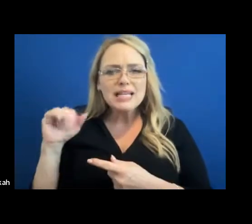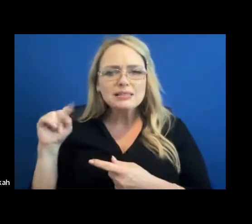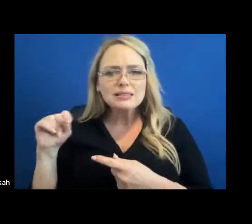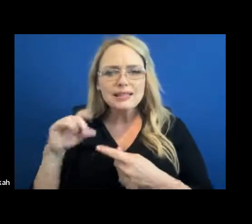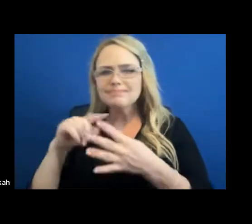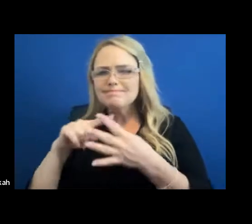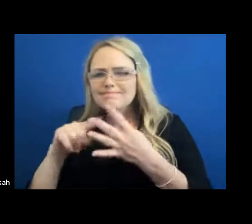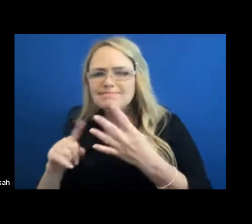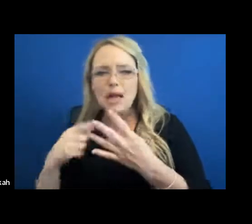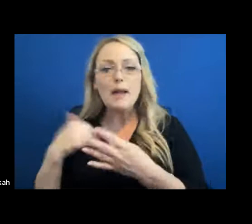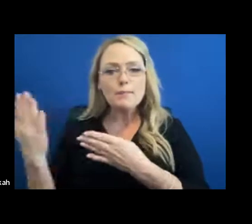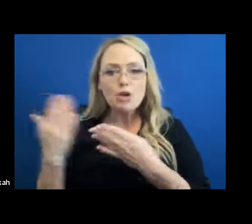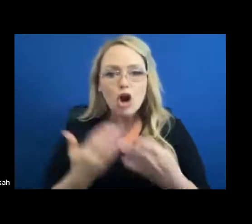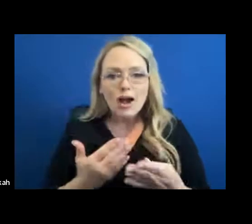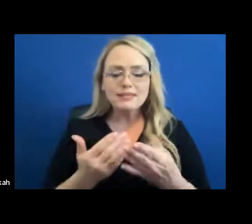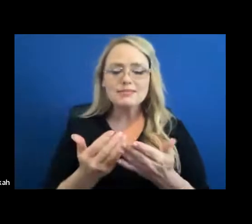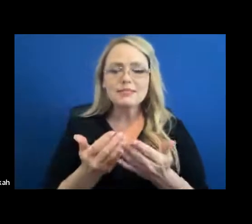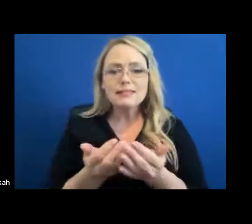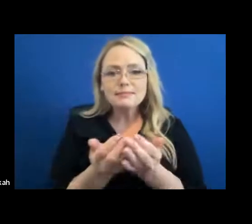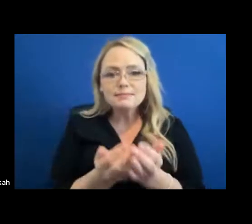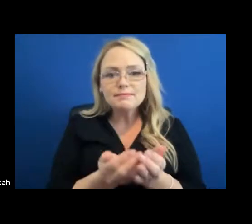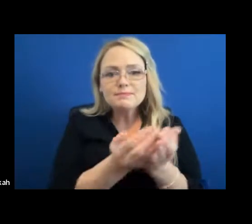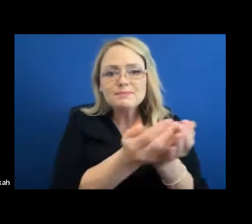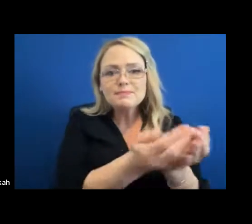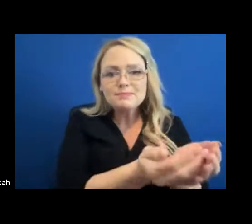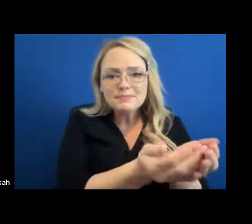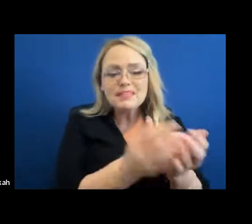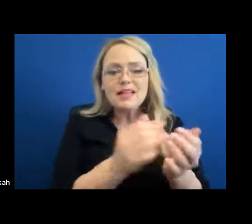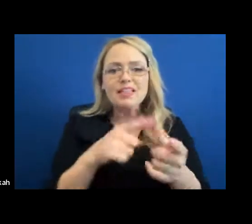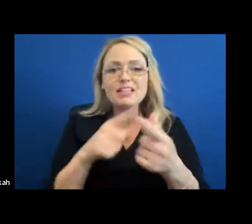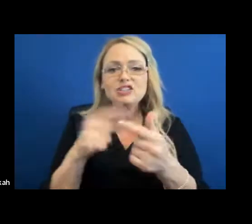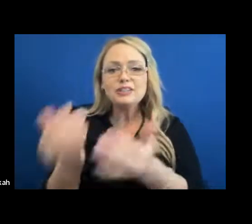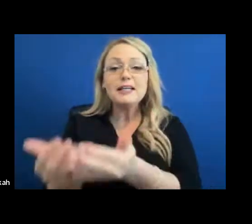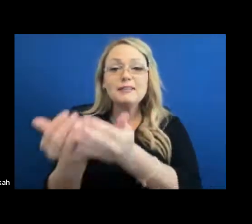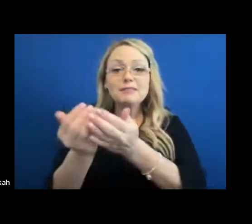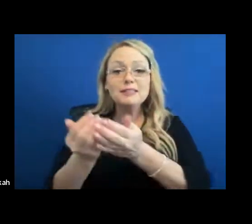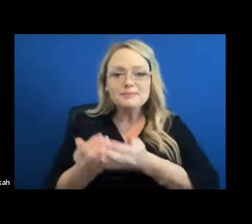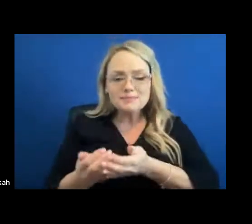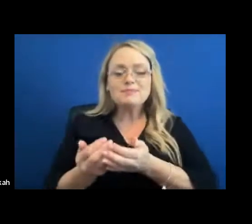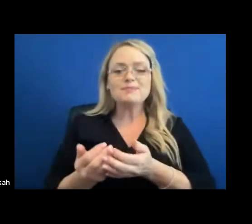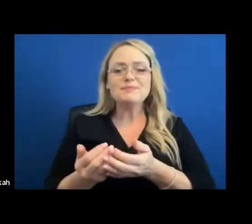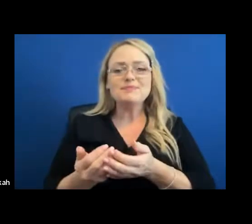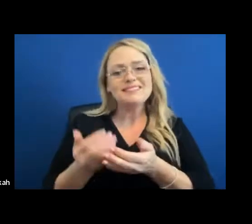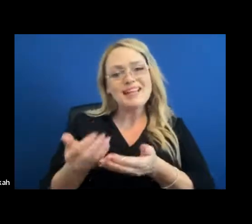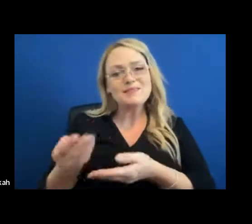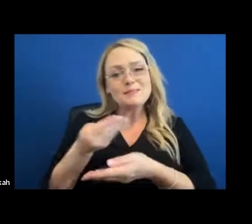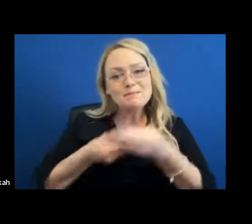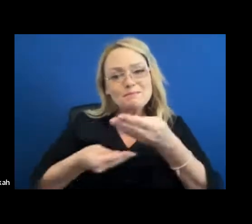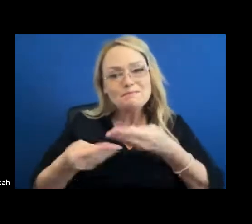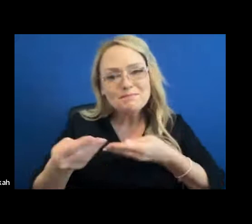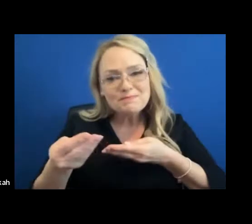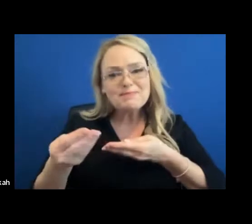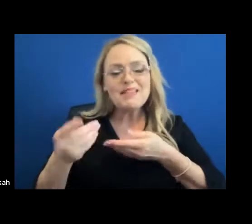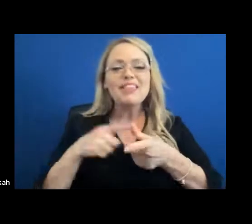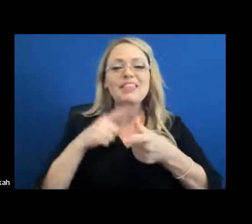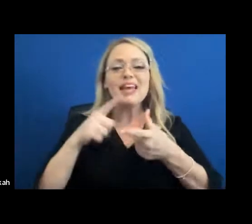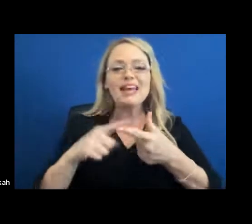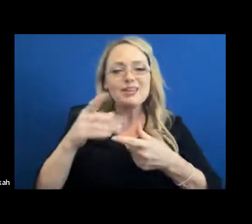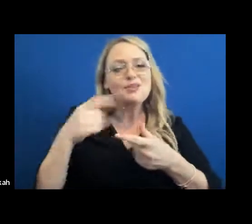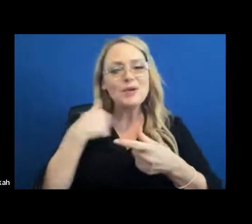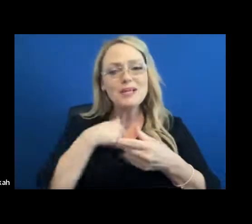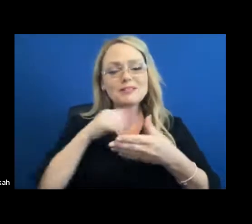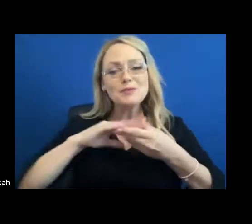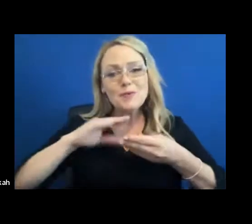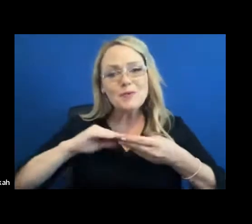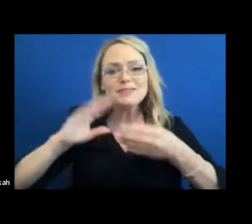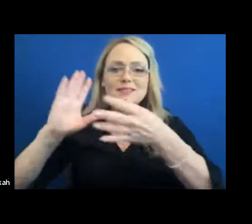and brought it to her and exchange, gave it to her, and she gave me those stones. And that became this act of exchanging stories as well as